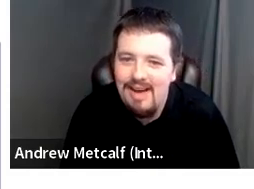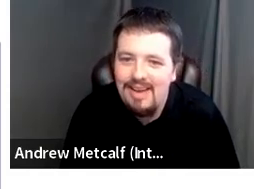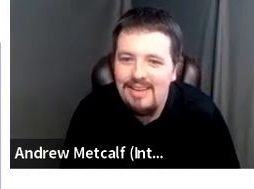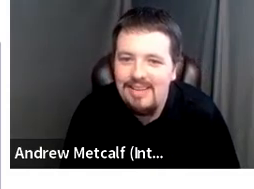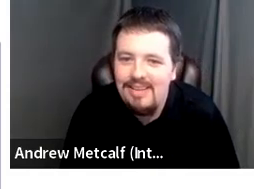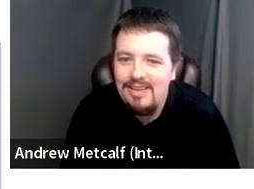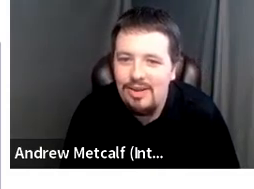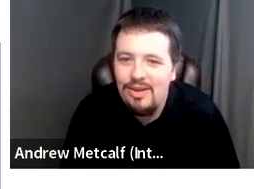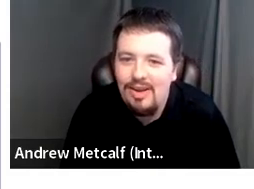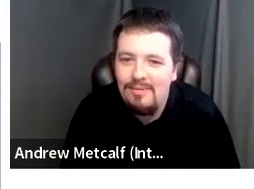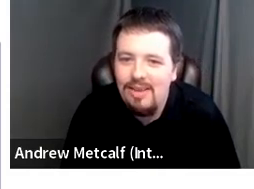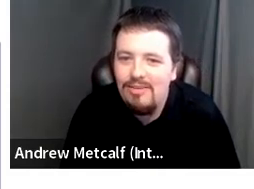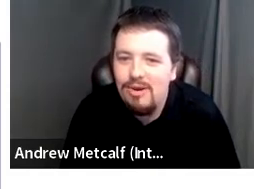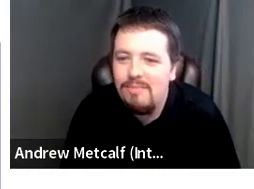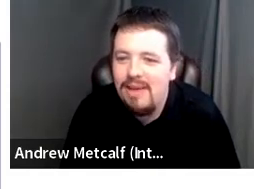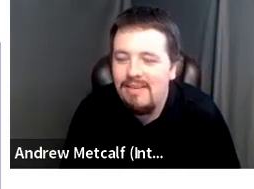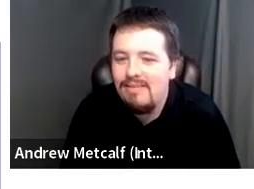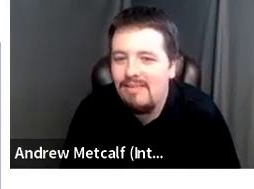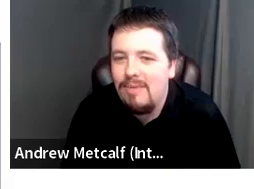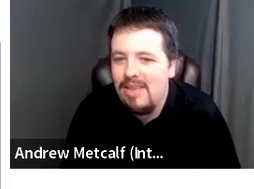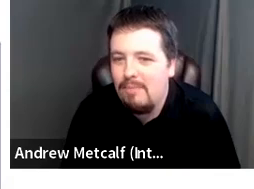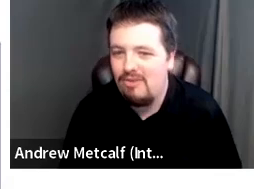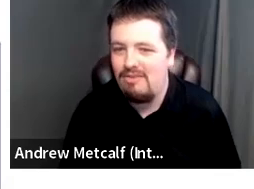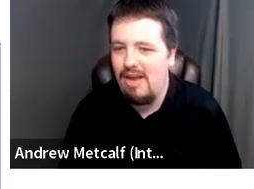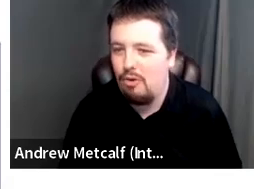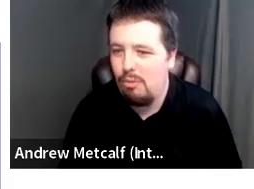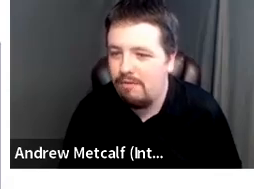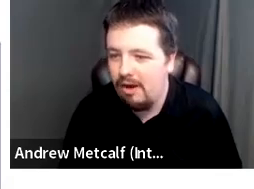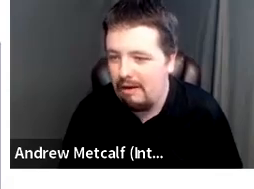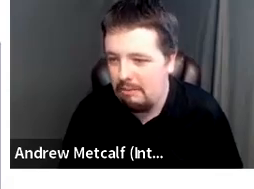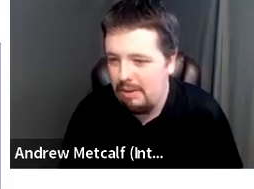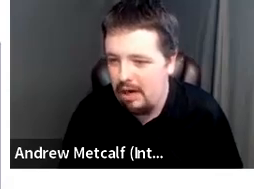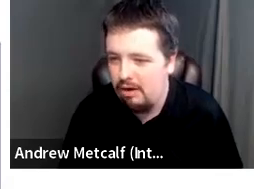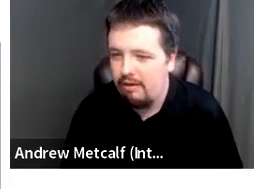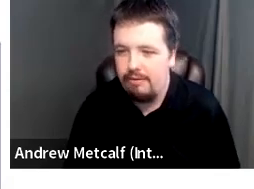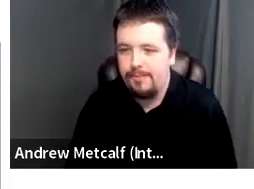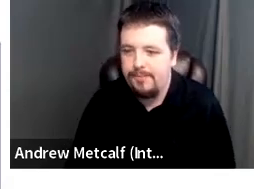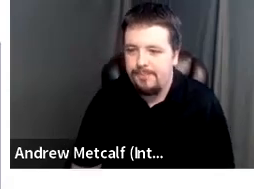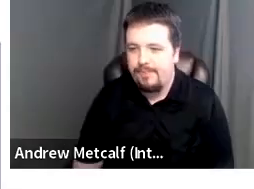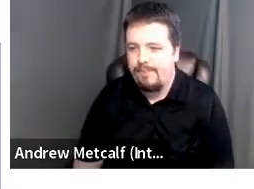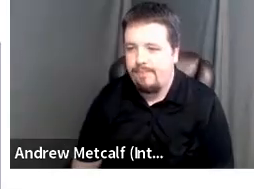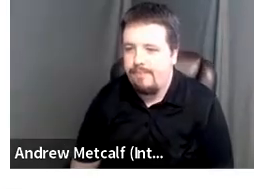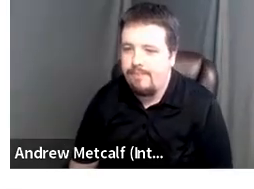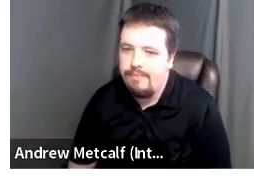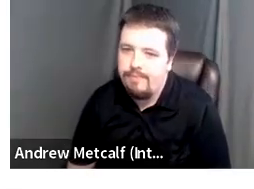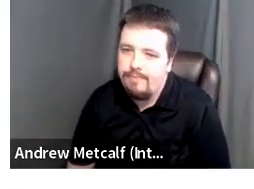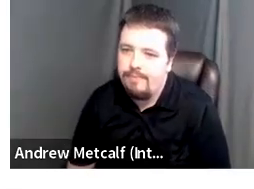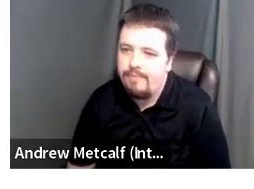It's not, it sort of makes it seem like that person's not normal if they're impaired.